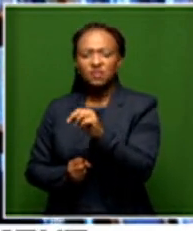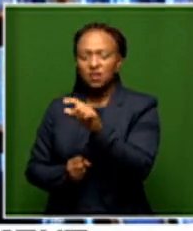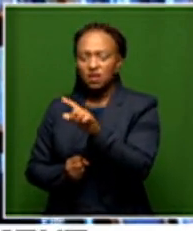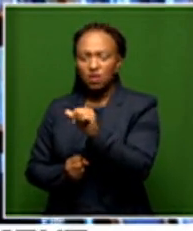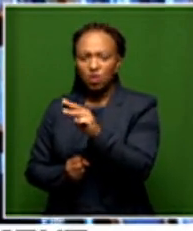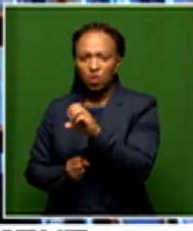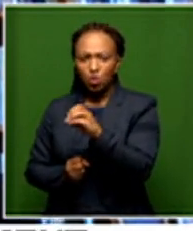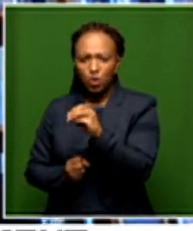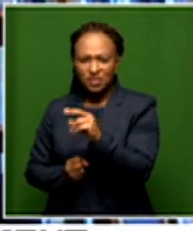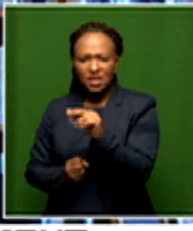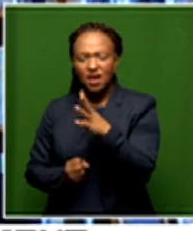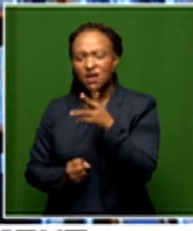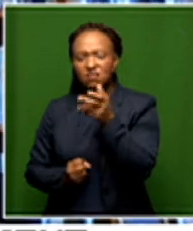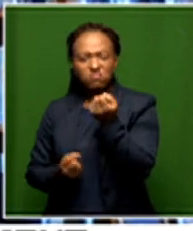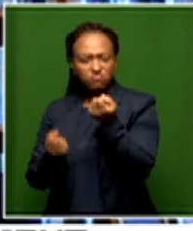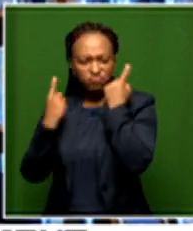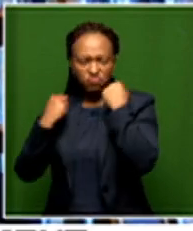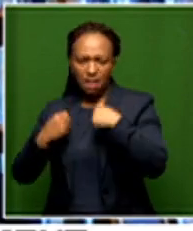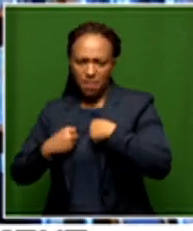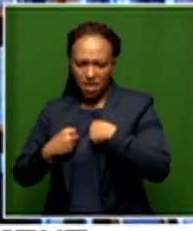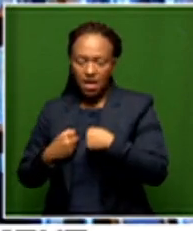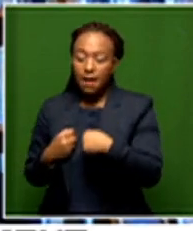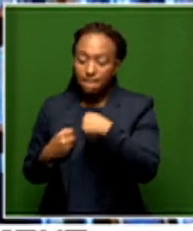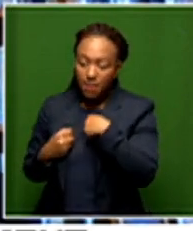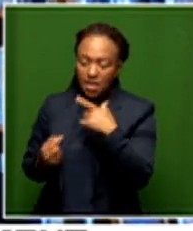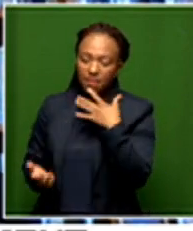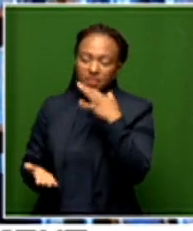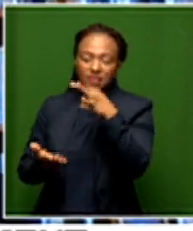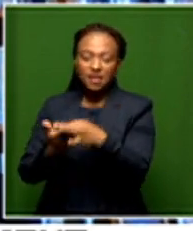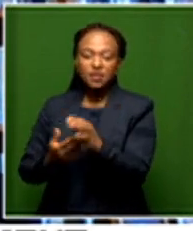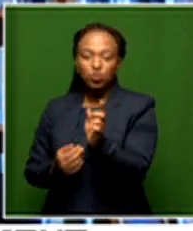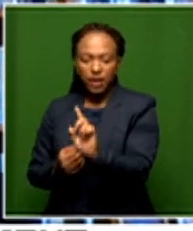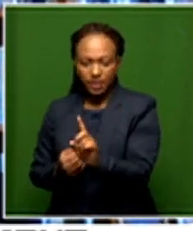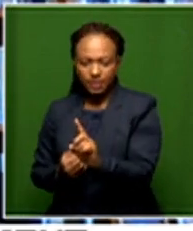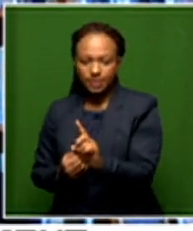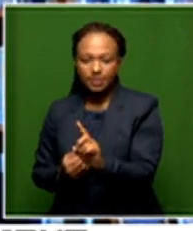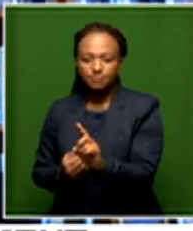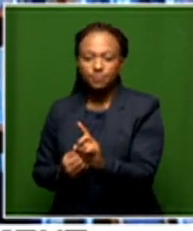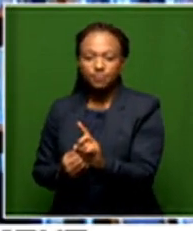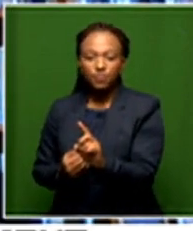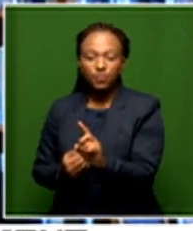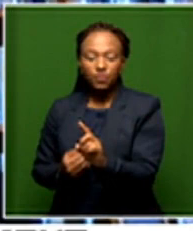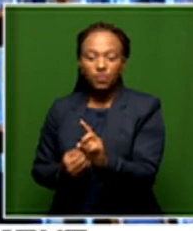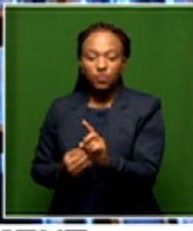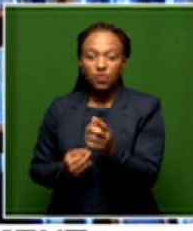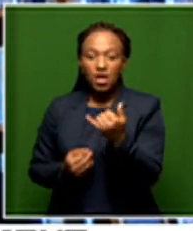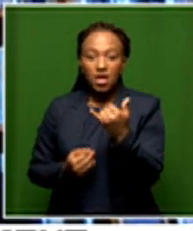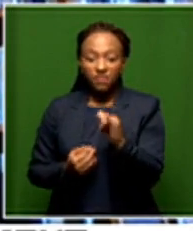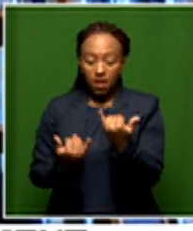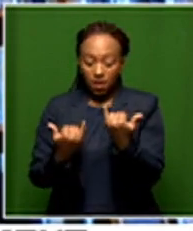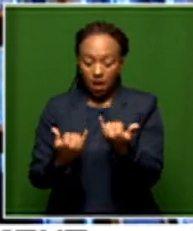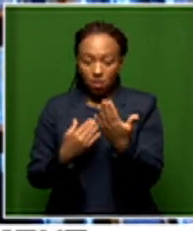should take instructions from the ANC. What I am suggesting is that if it is now in